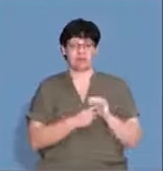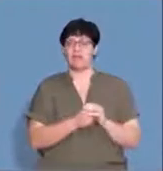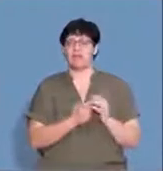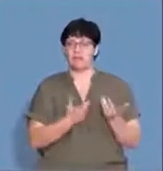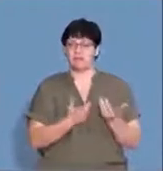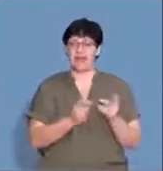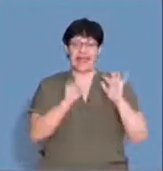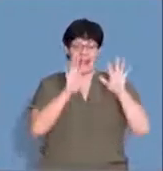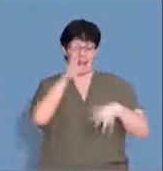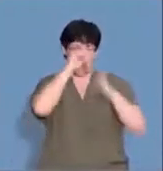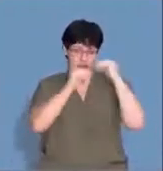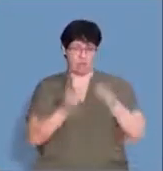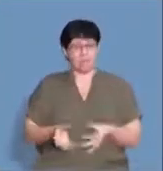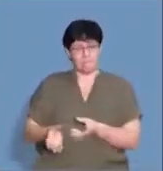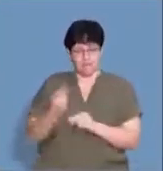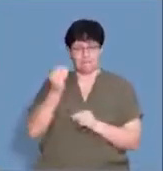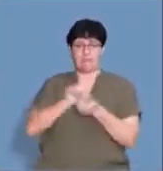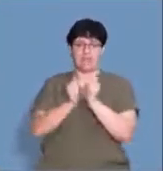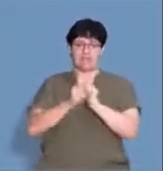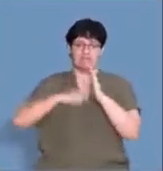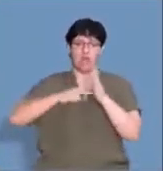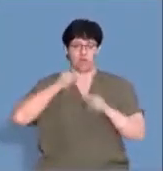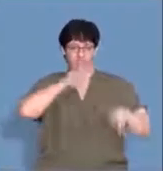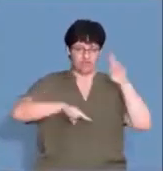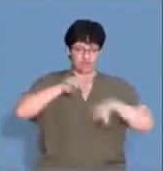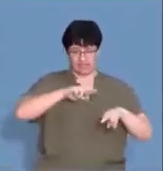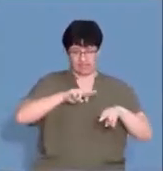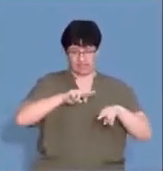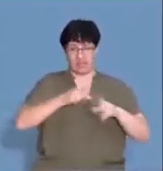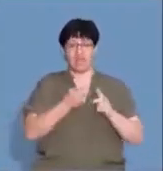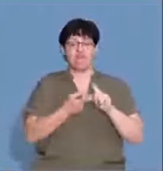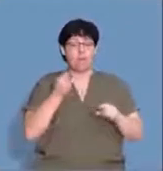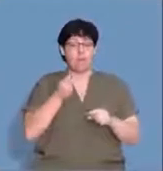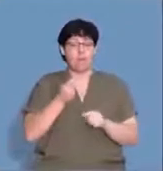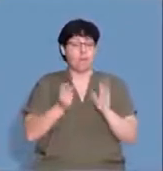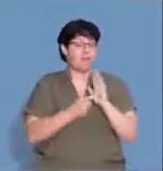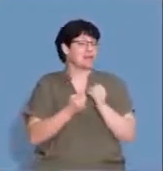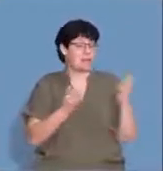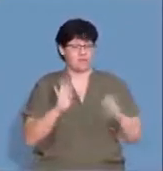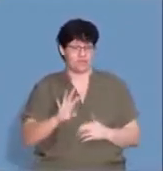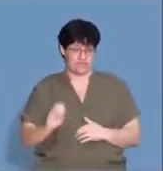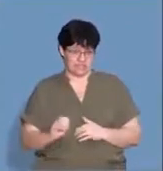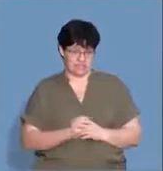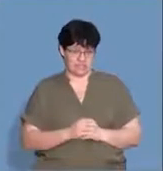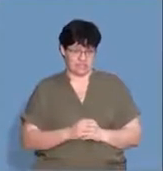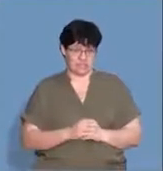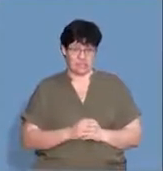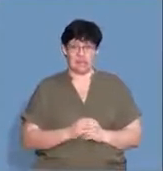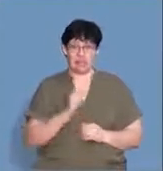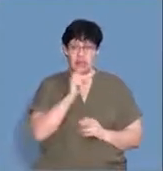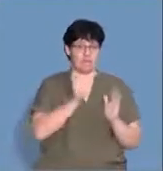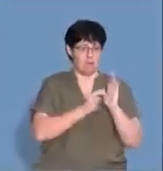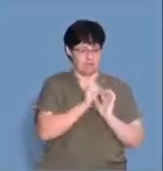learners achieved in Maths Lit in a revision class assessment out of 40. And then it gives us all